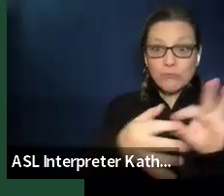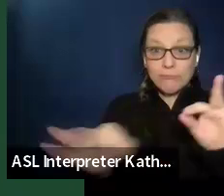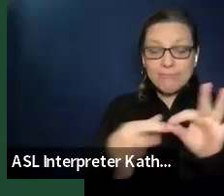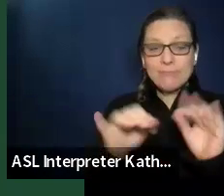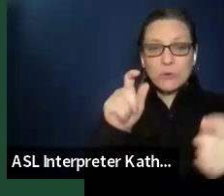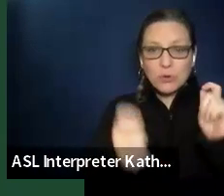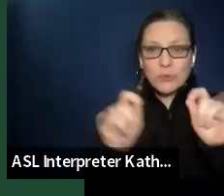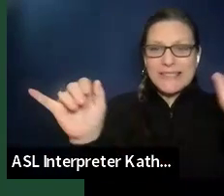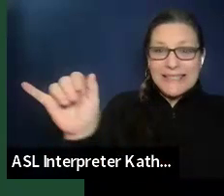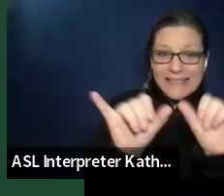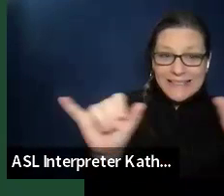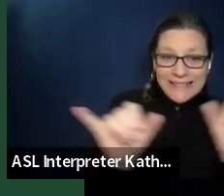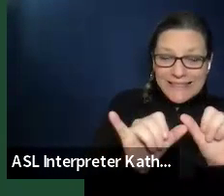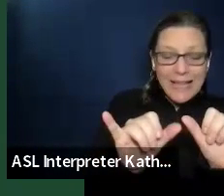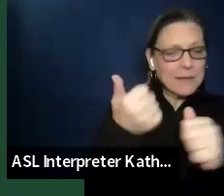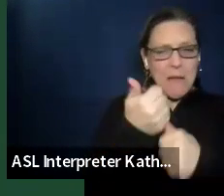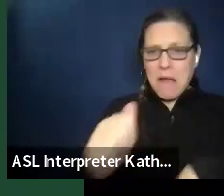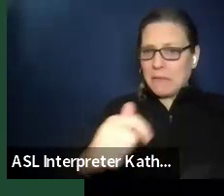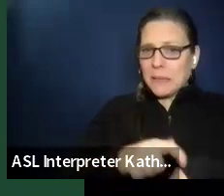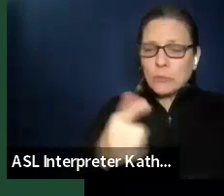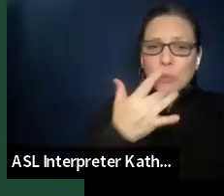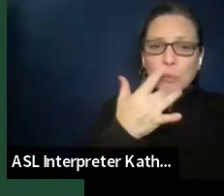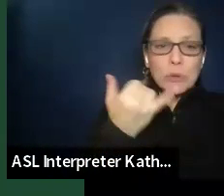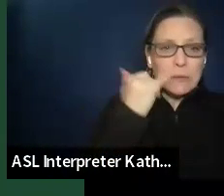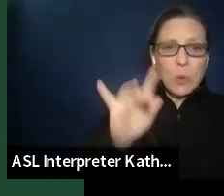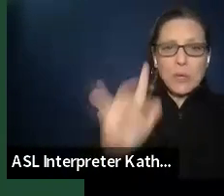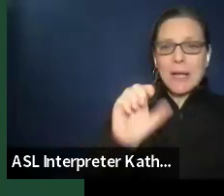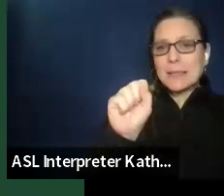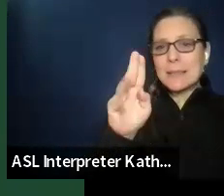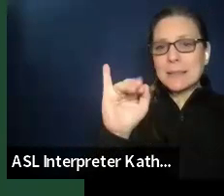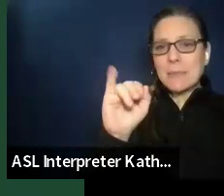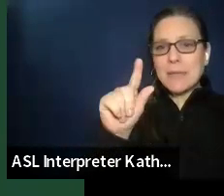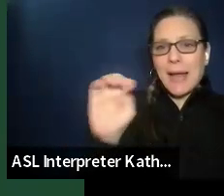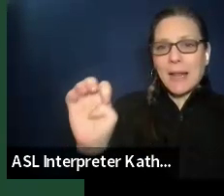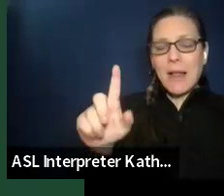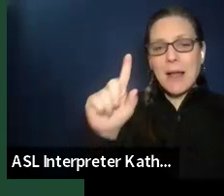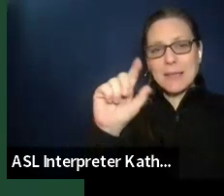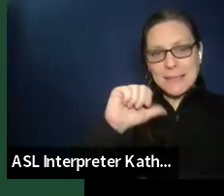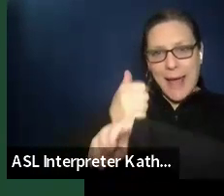can adjust the size of the captions at any time by selecting Subtitle Settings.